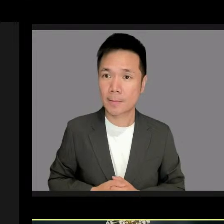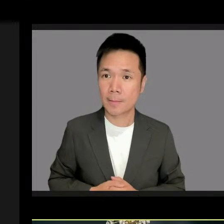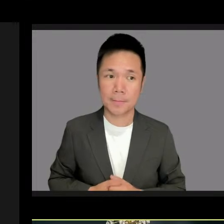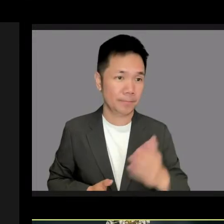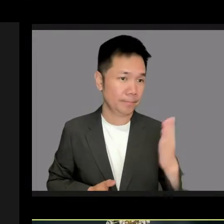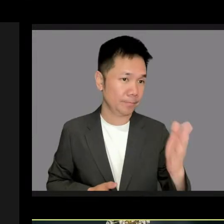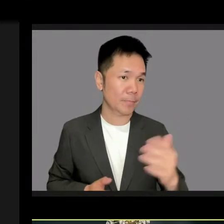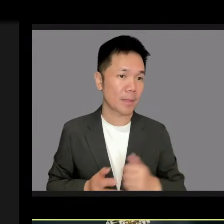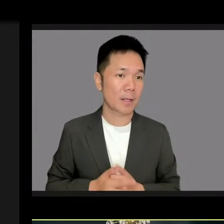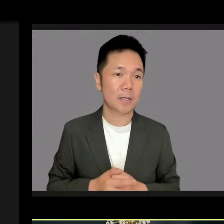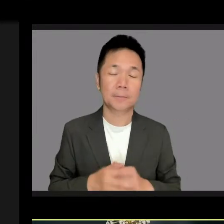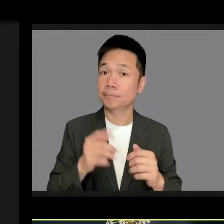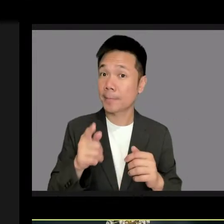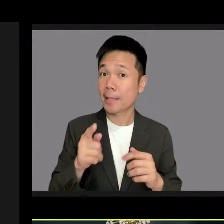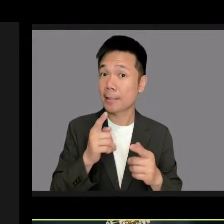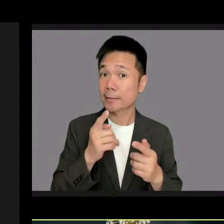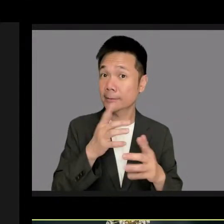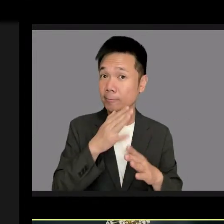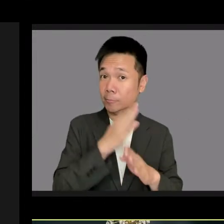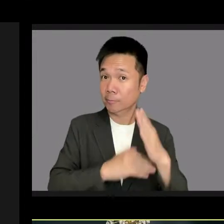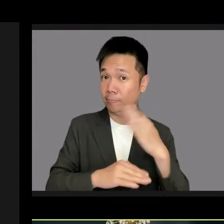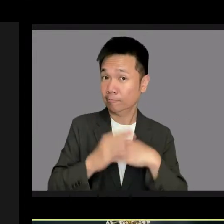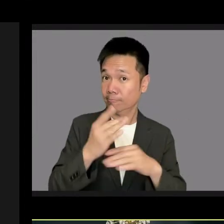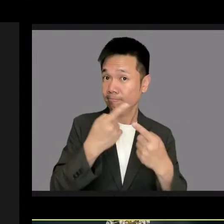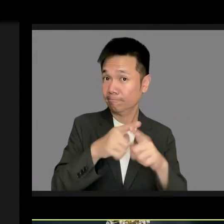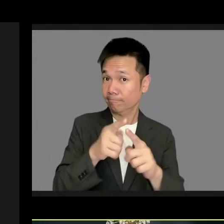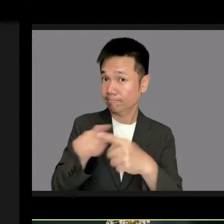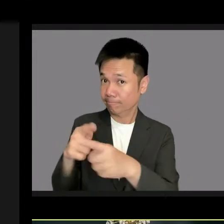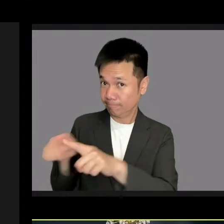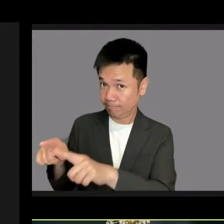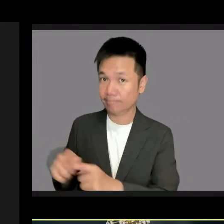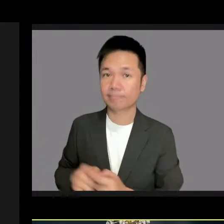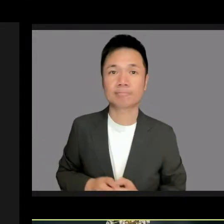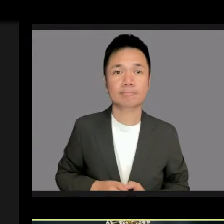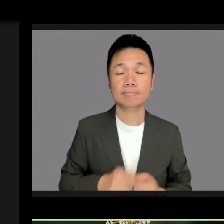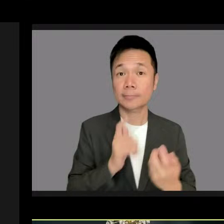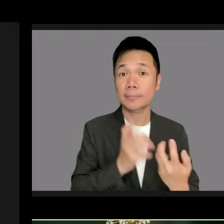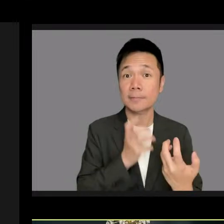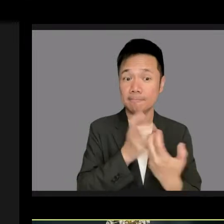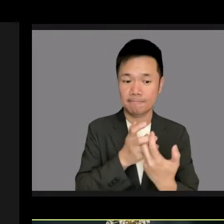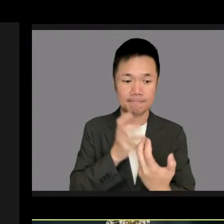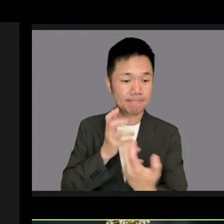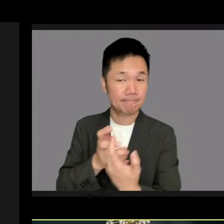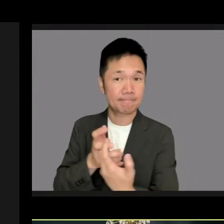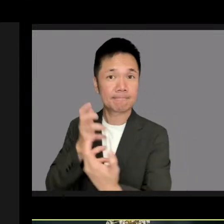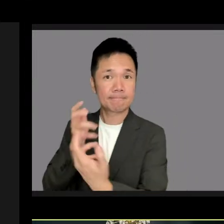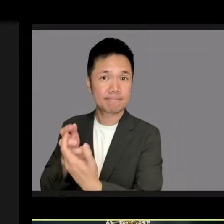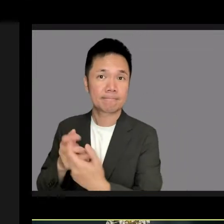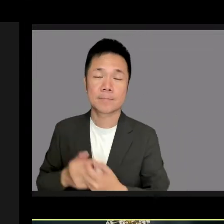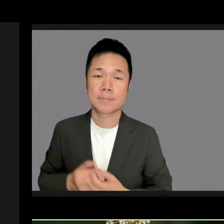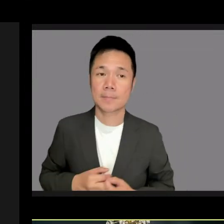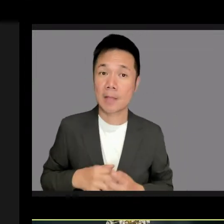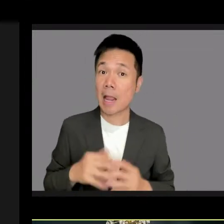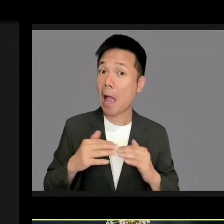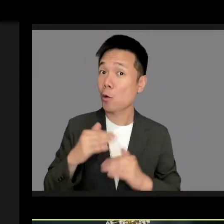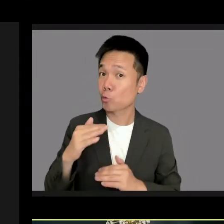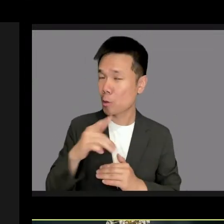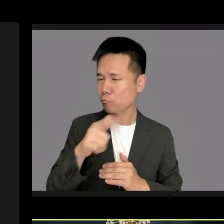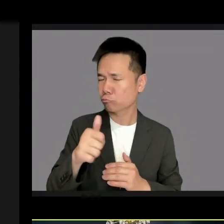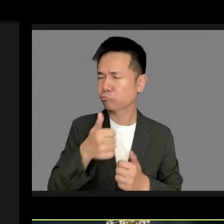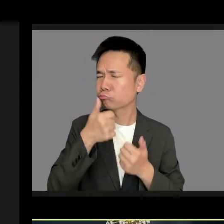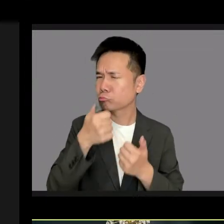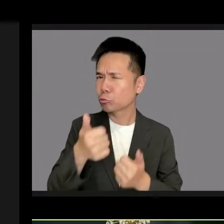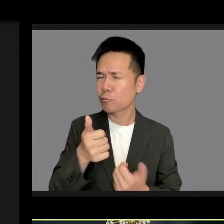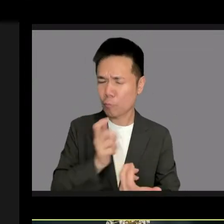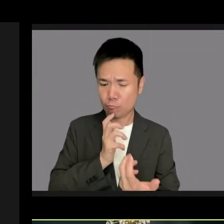through the types of disabilities that we are specifically attempting to make digital experiences better